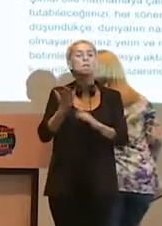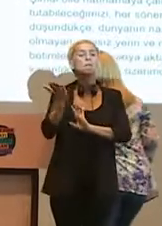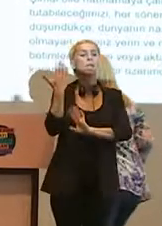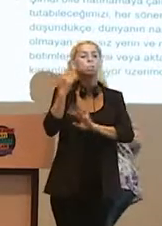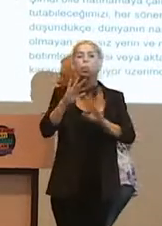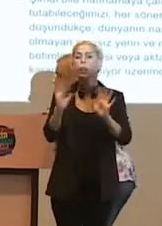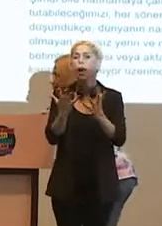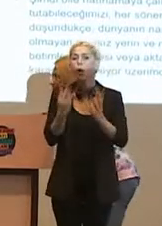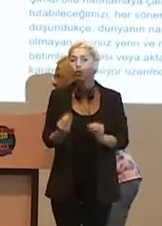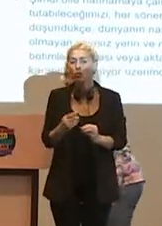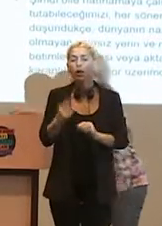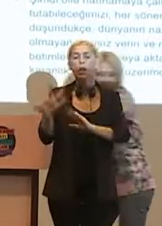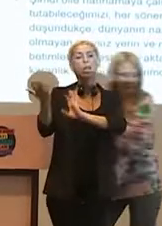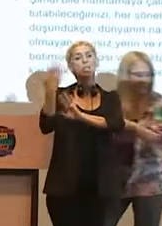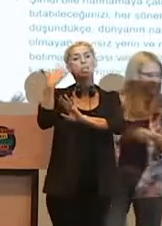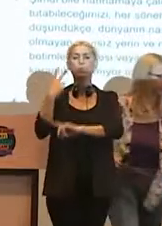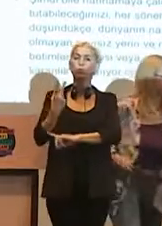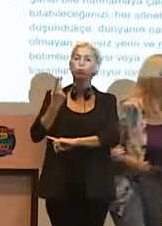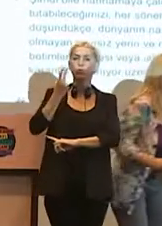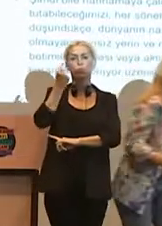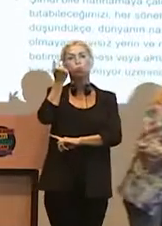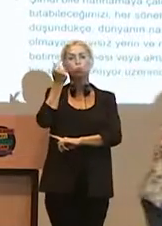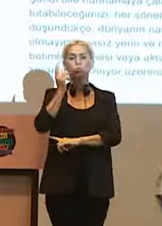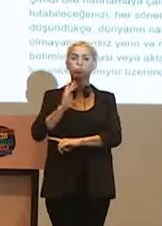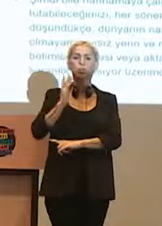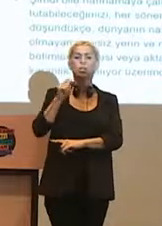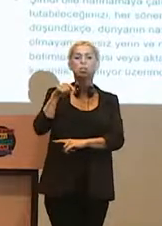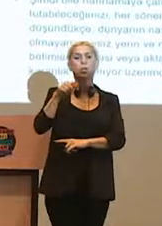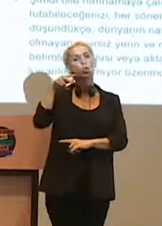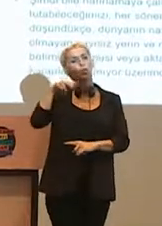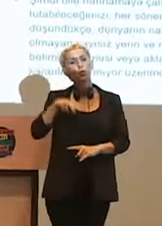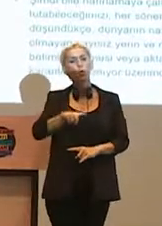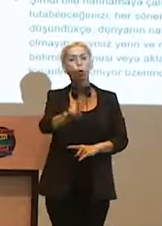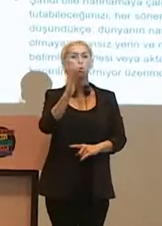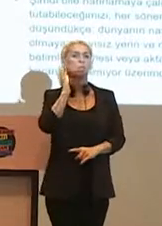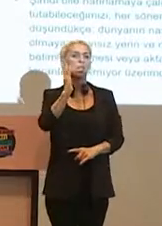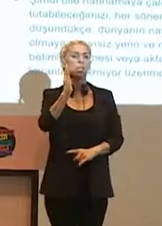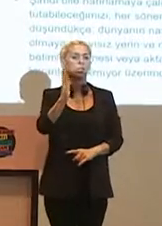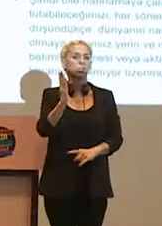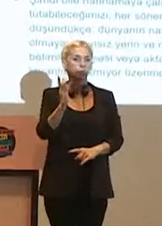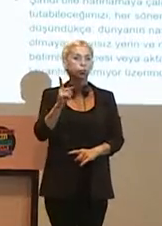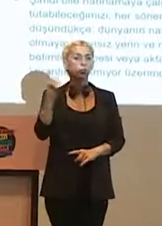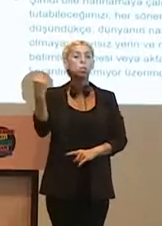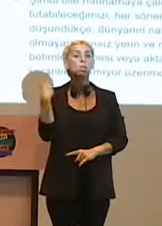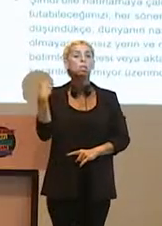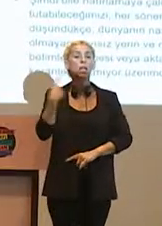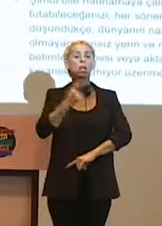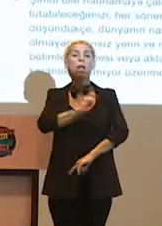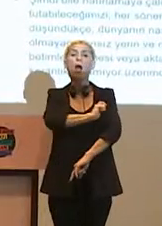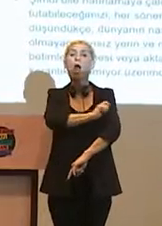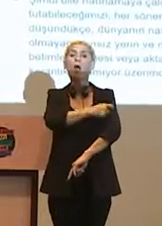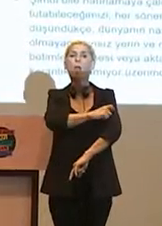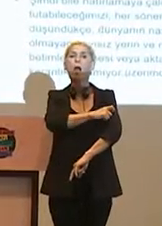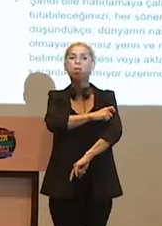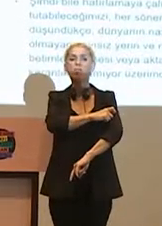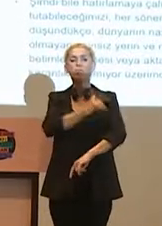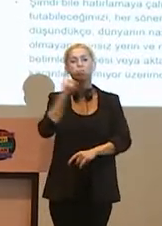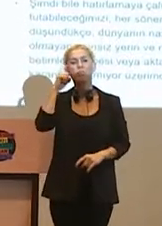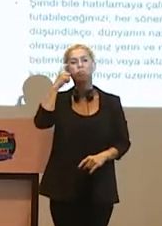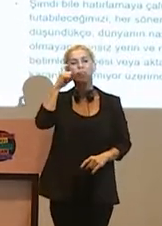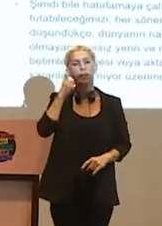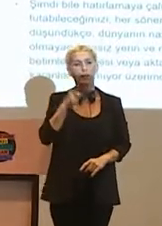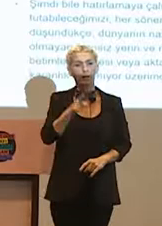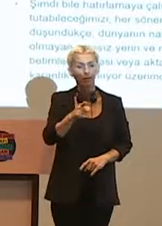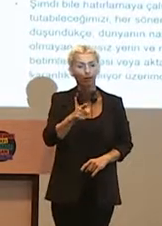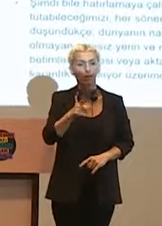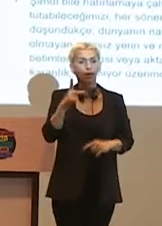during aldenar times he says memory work is about forgetting the past so even